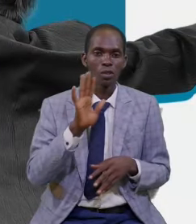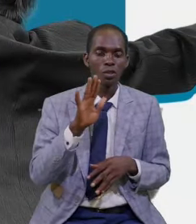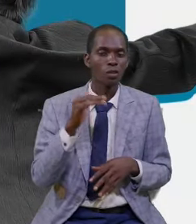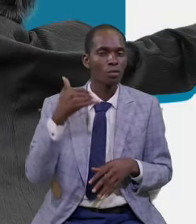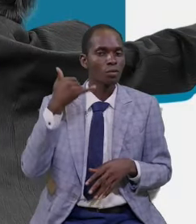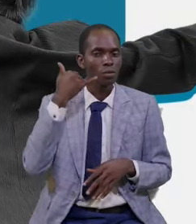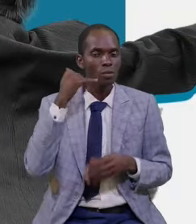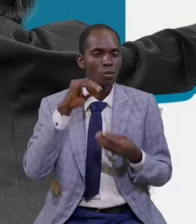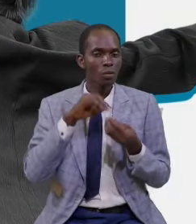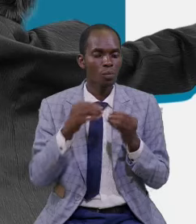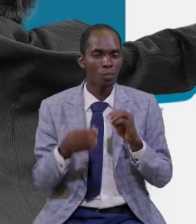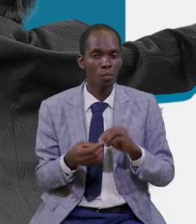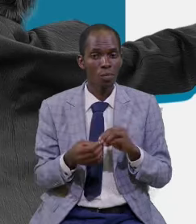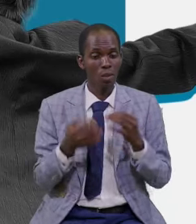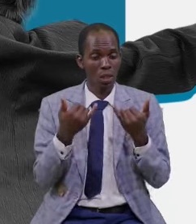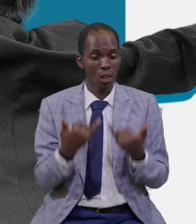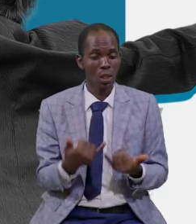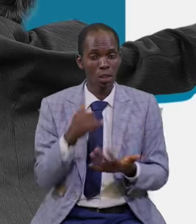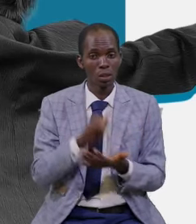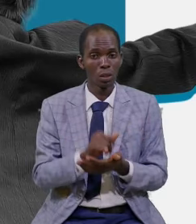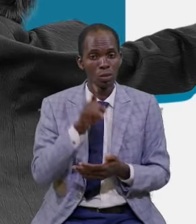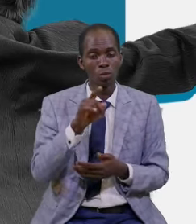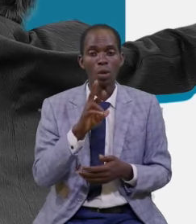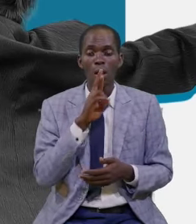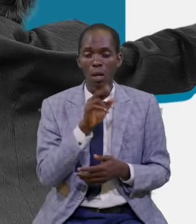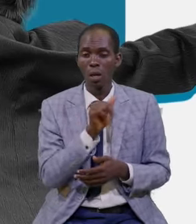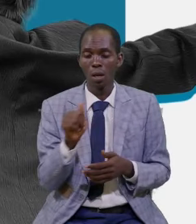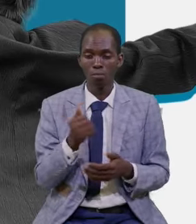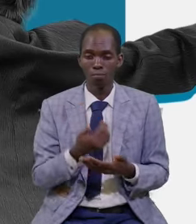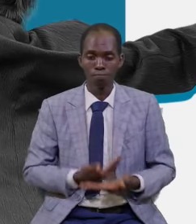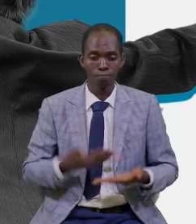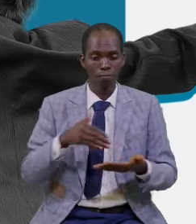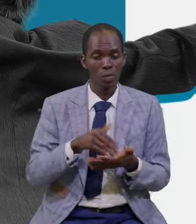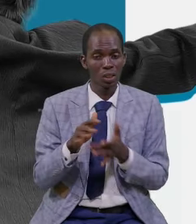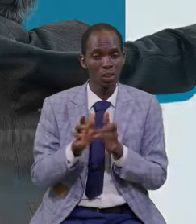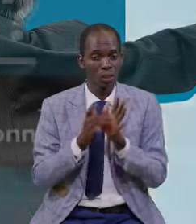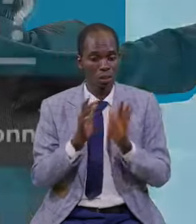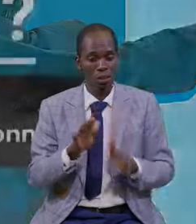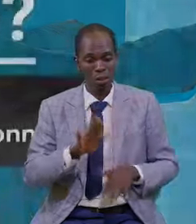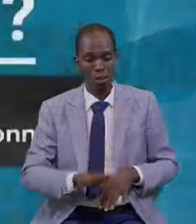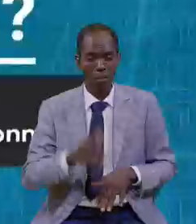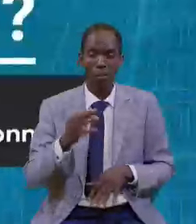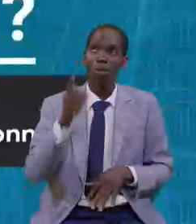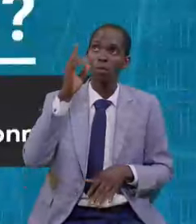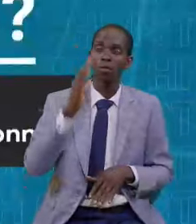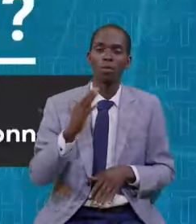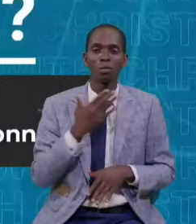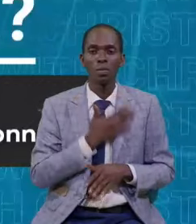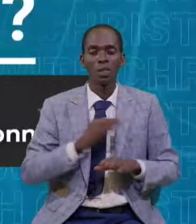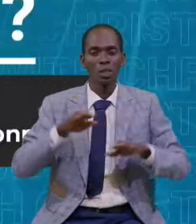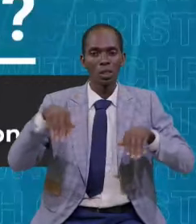Now that you are a child of God, you cannot tell lies. Give the correct phone number.